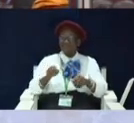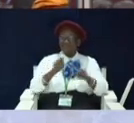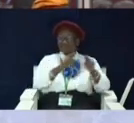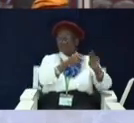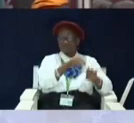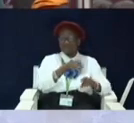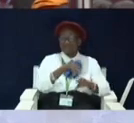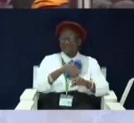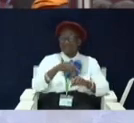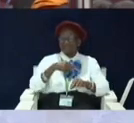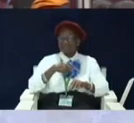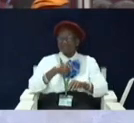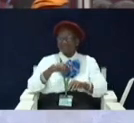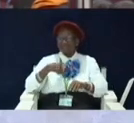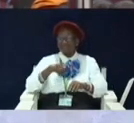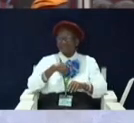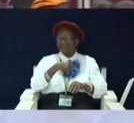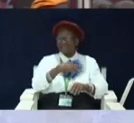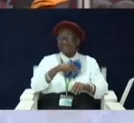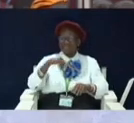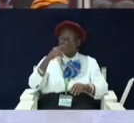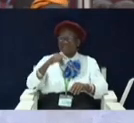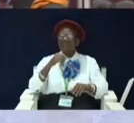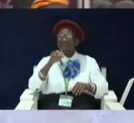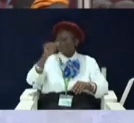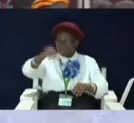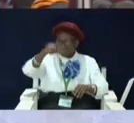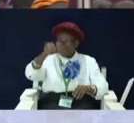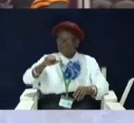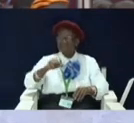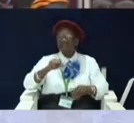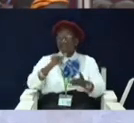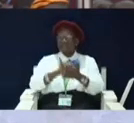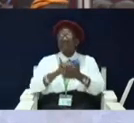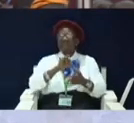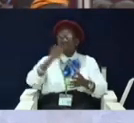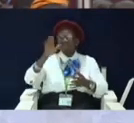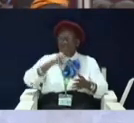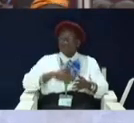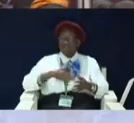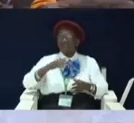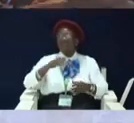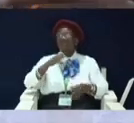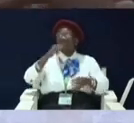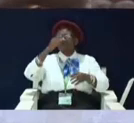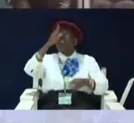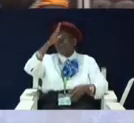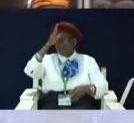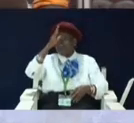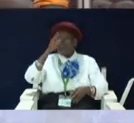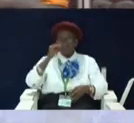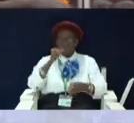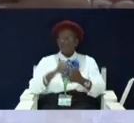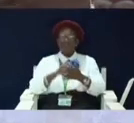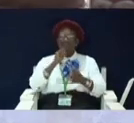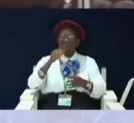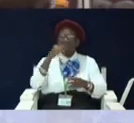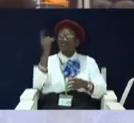omo Olorun ni toto ko to le wo mi sunsun pe mi ni baba re ninu Oluwa. It is only if both of